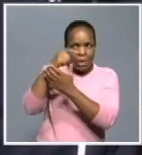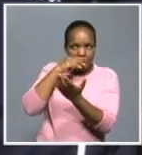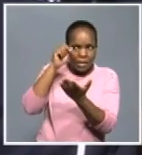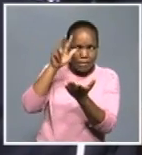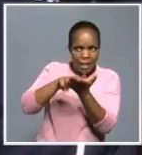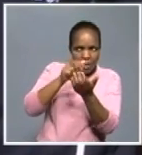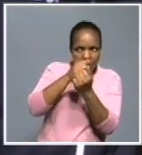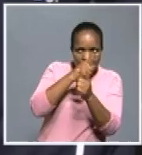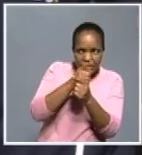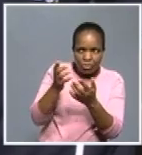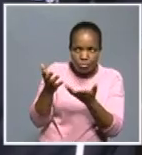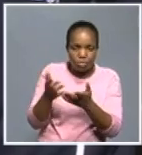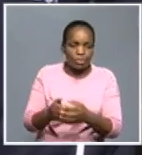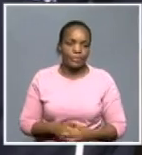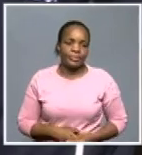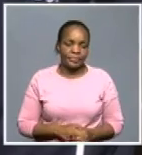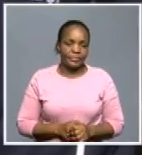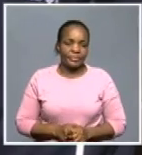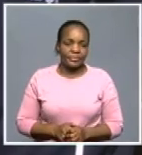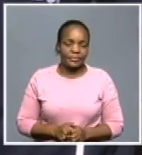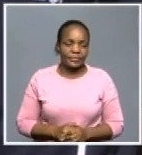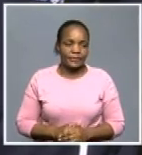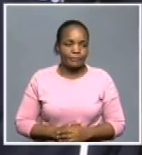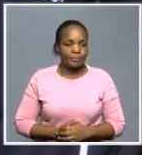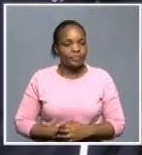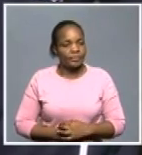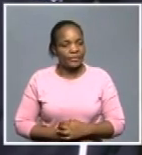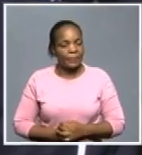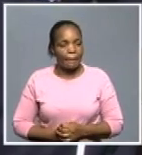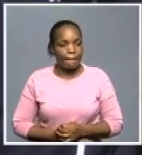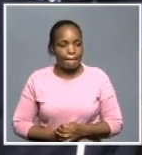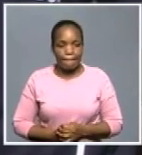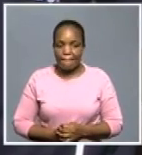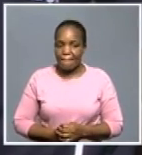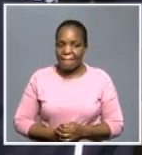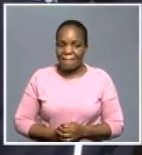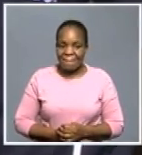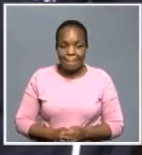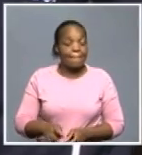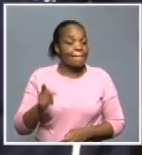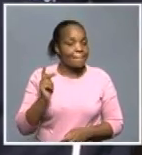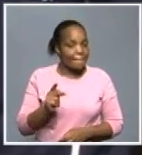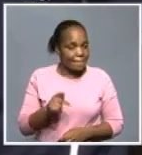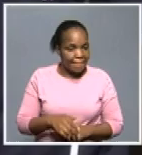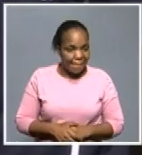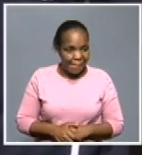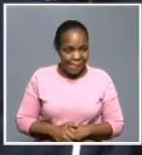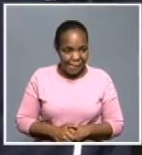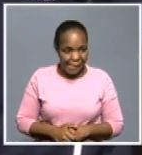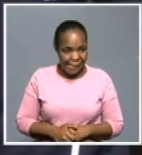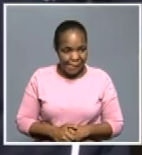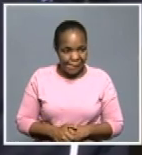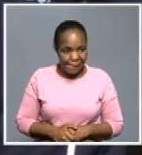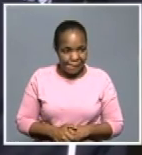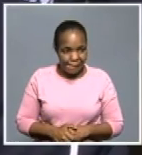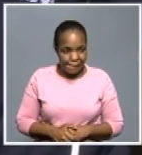union to represent the workers. So in as much as union does not have a majority of